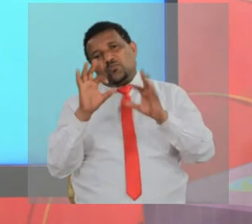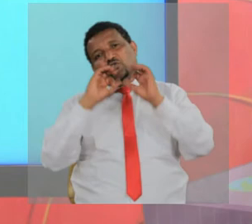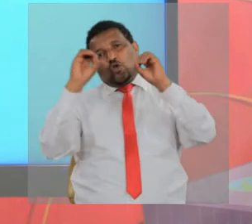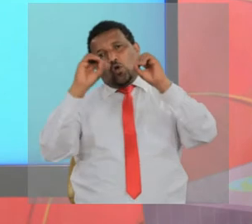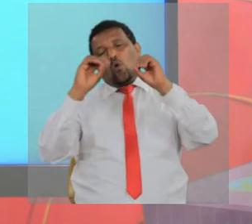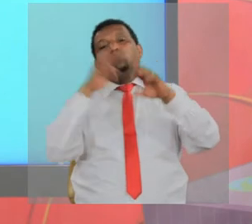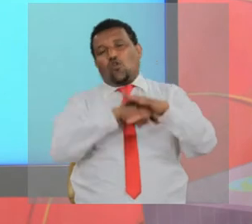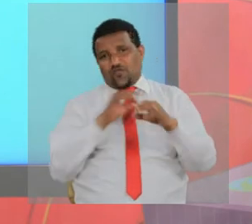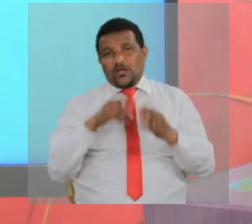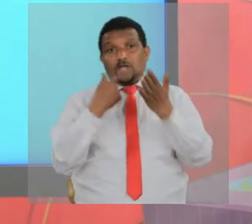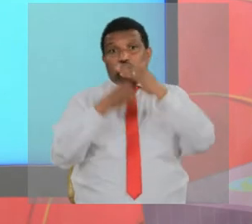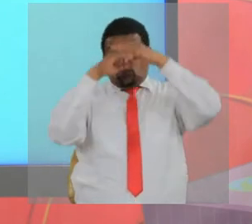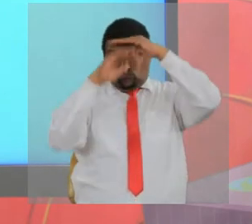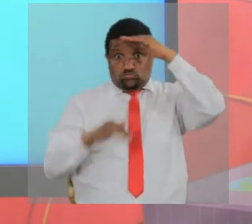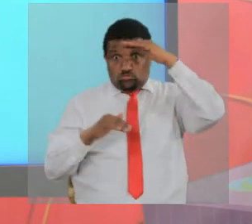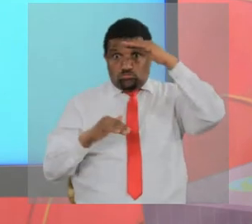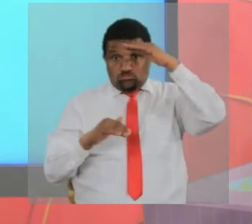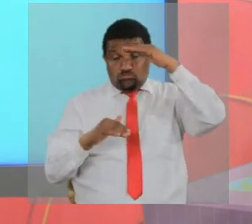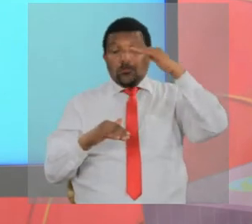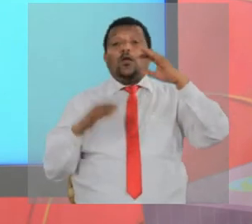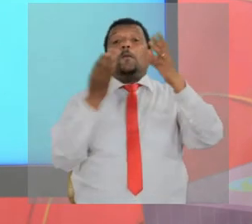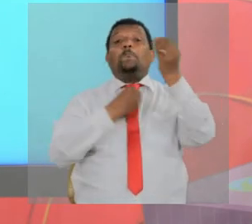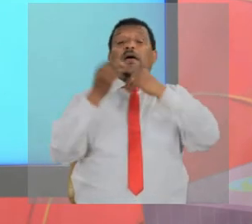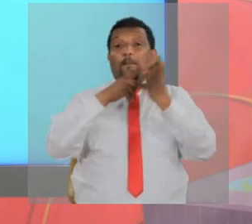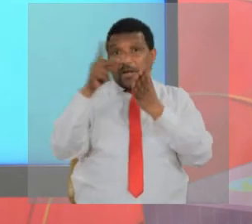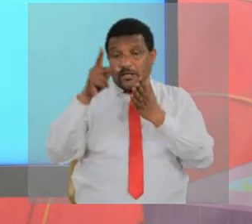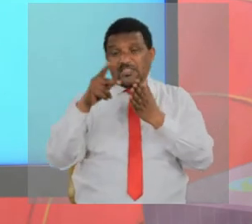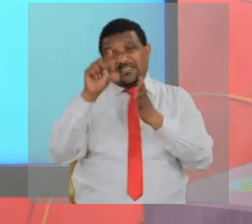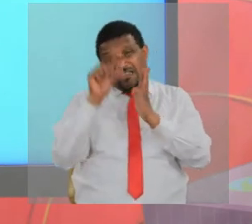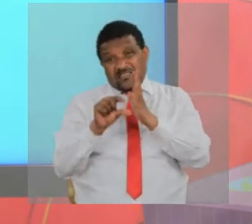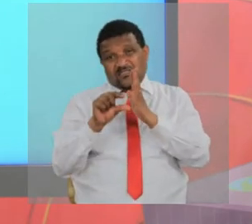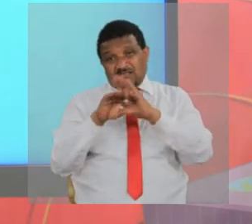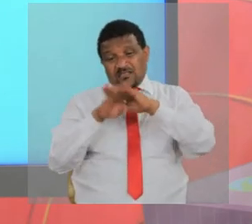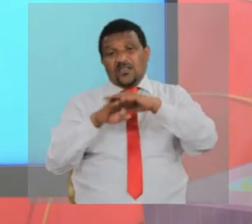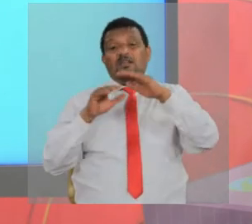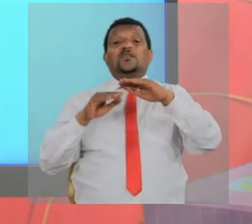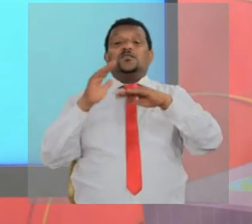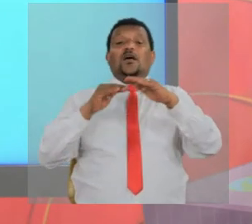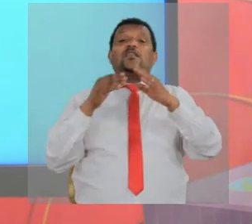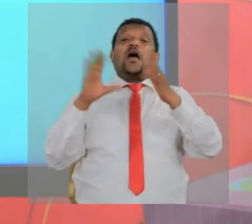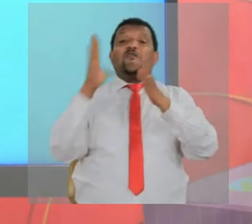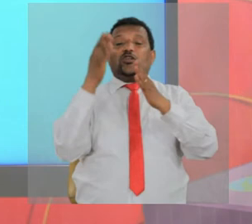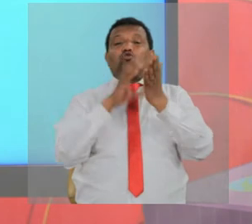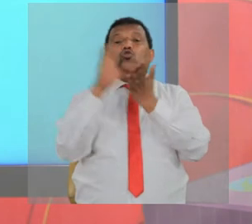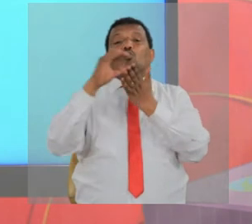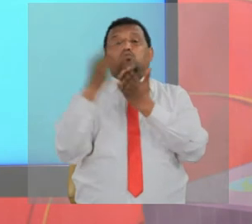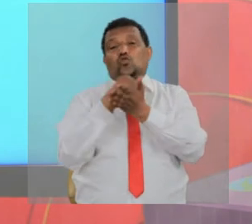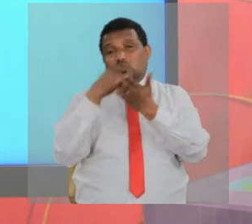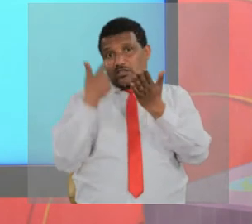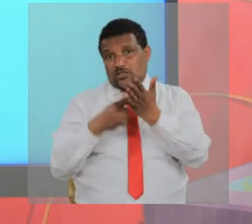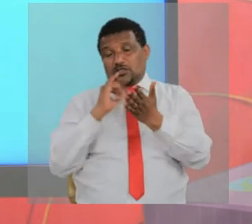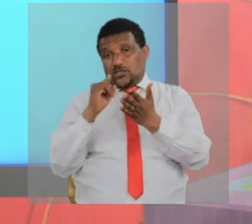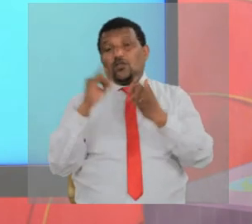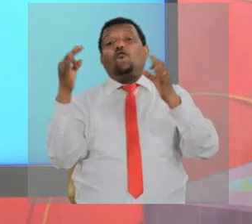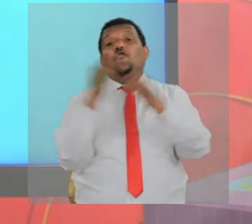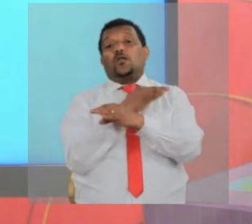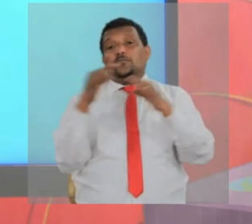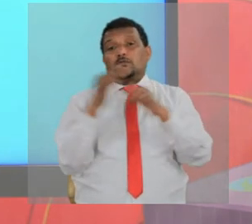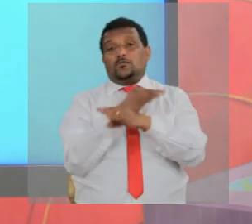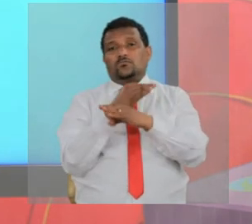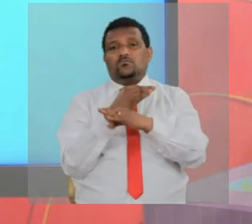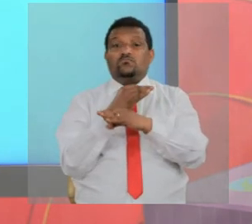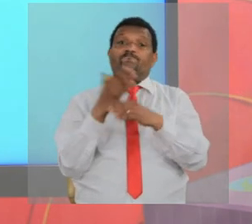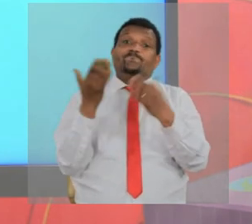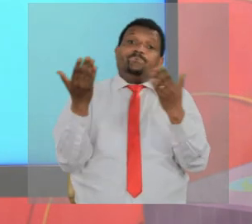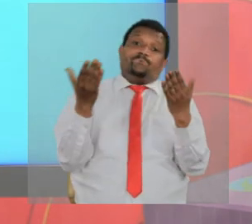And below this point, the market price is lesser than the average cost of production. In this case, the firm is